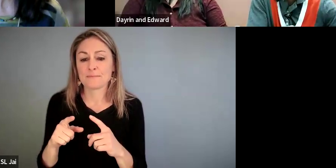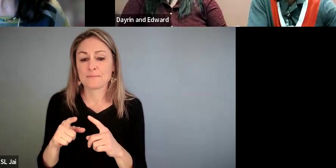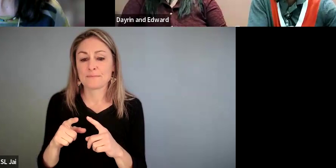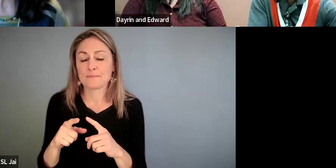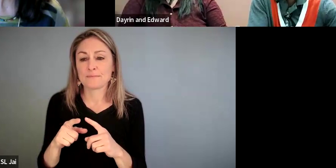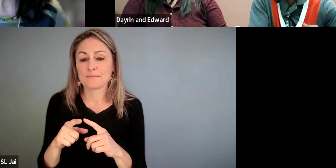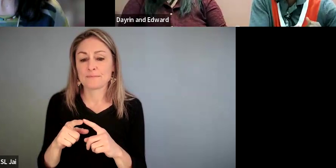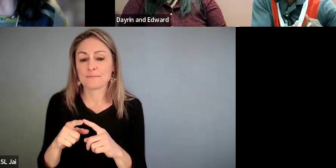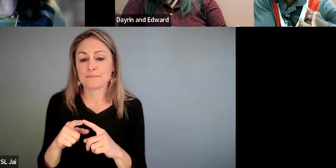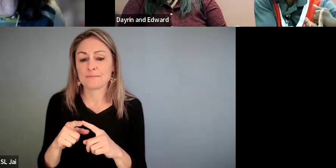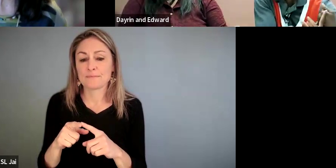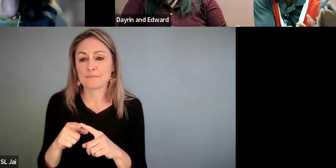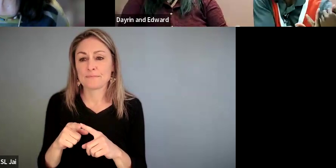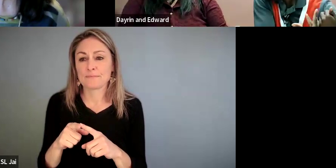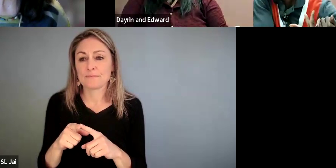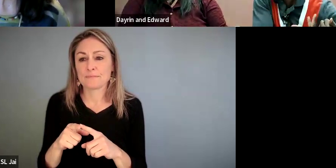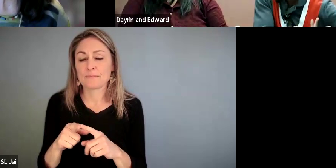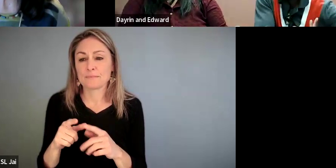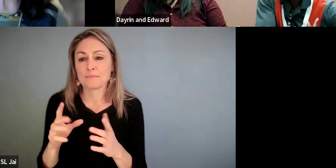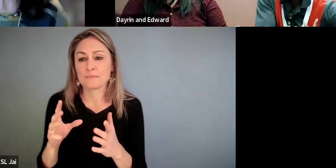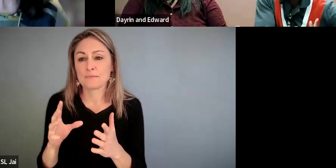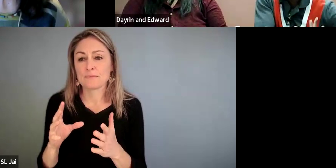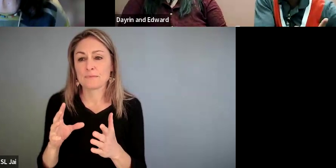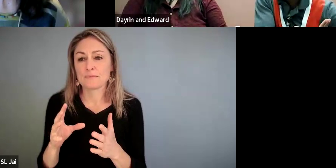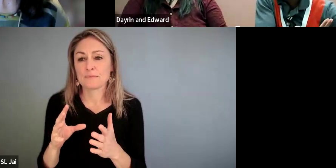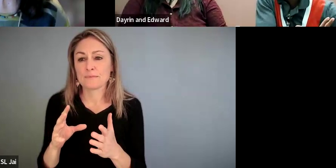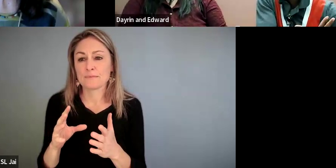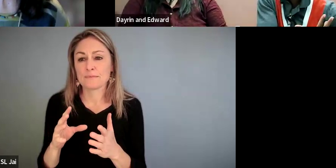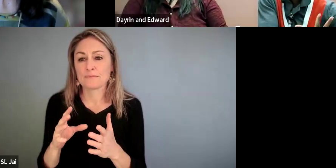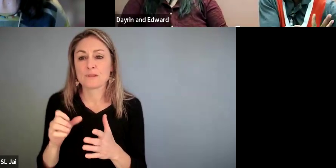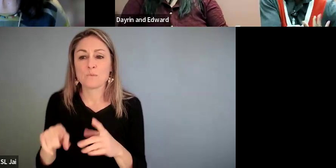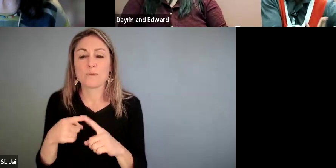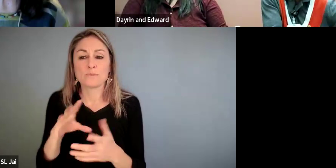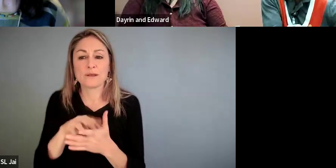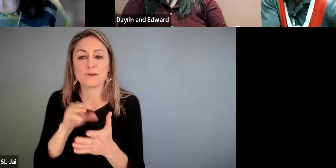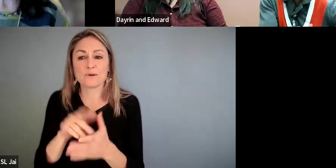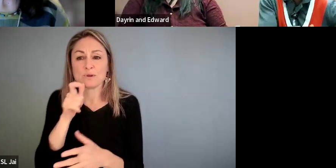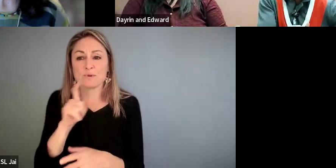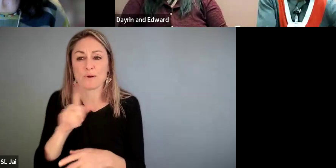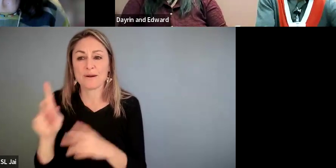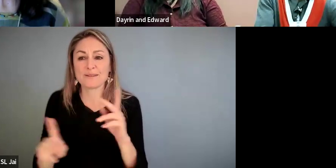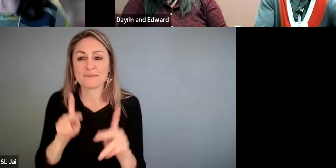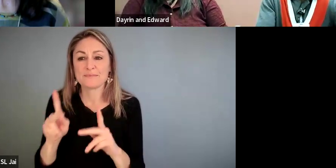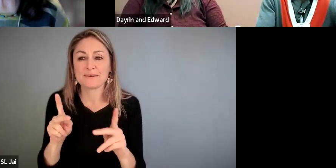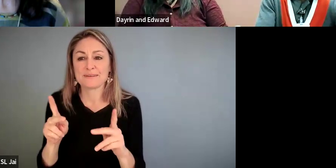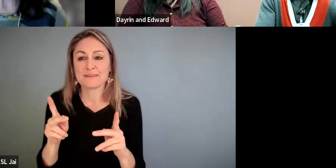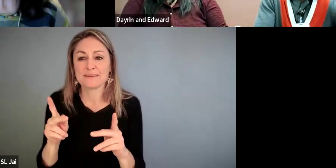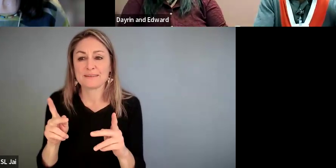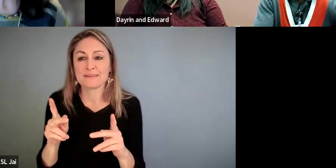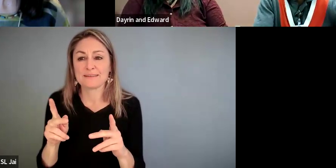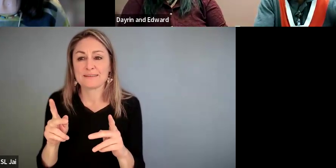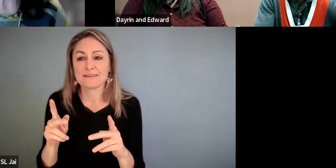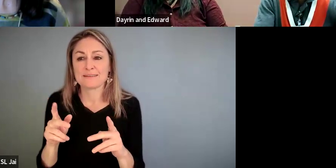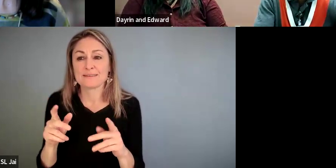sometimes we come to know who we are as people, because we come to